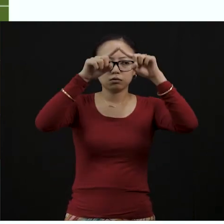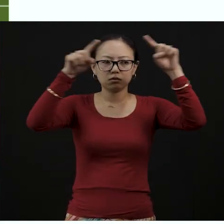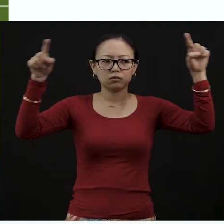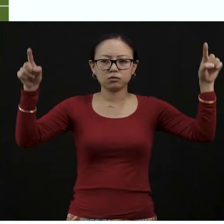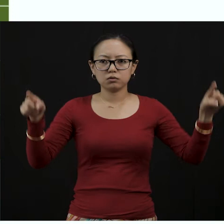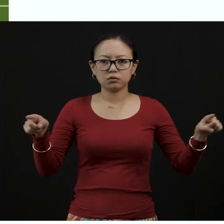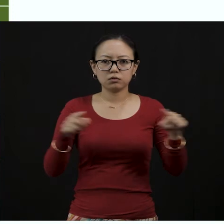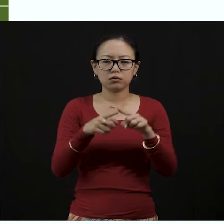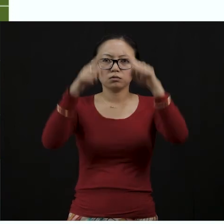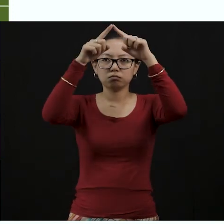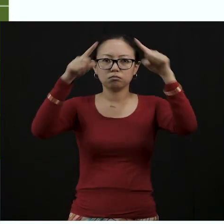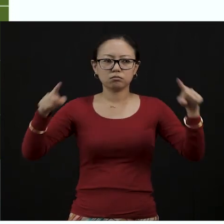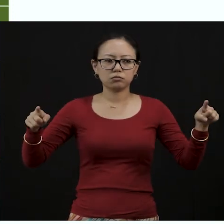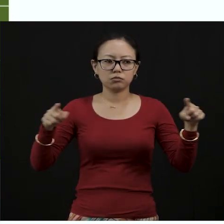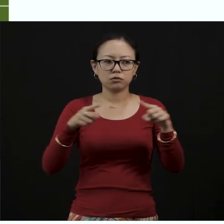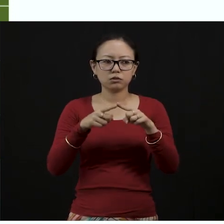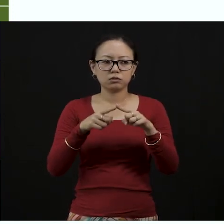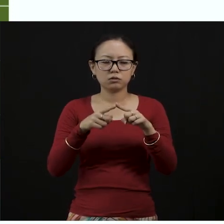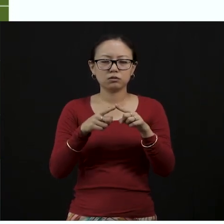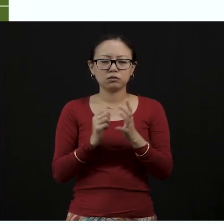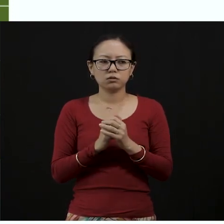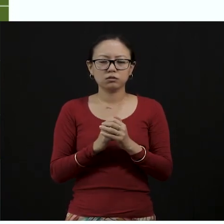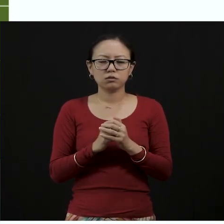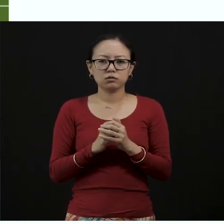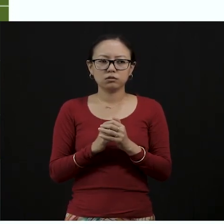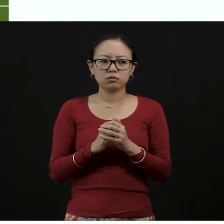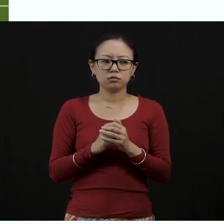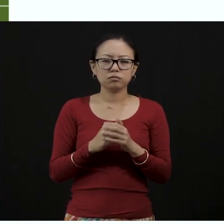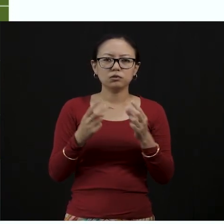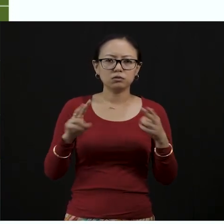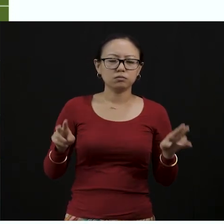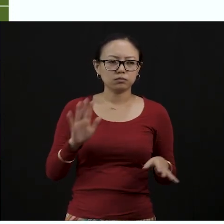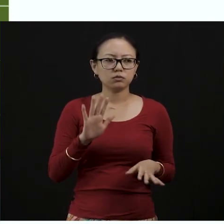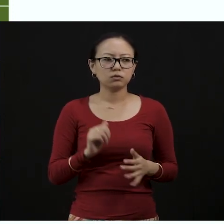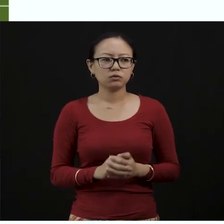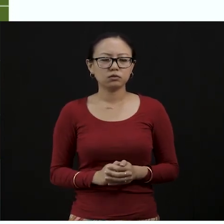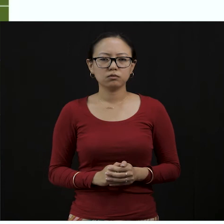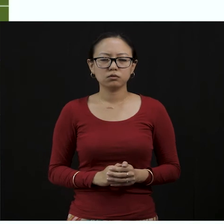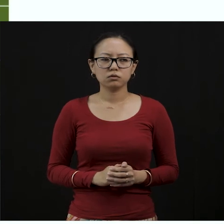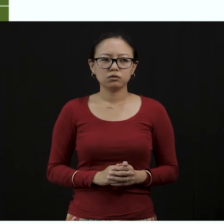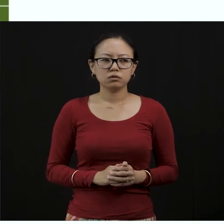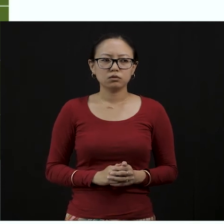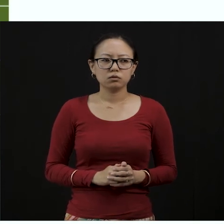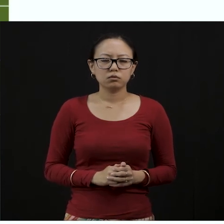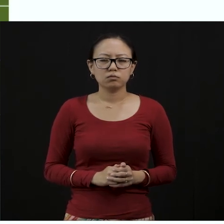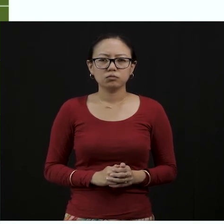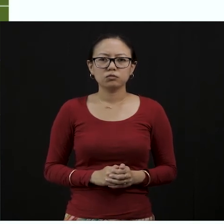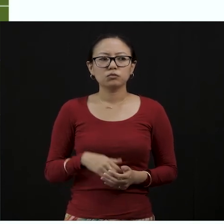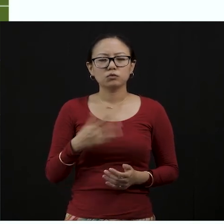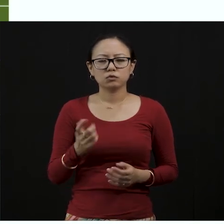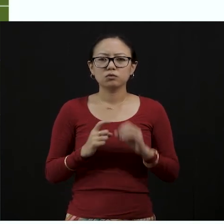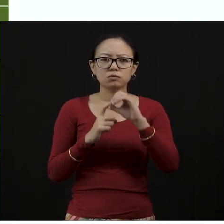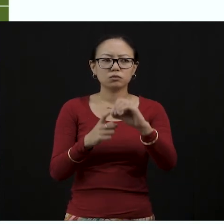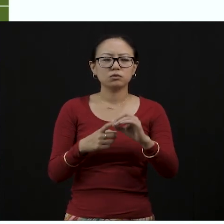cone. So like I have shown you in picture, number of straight lines. In a square, how many straight lines